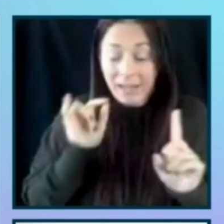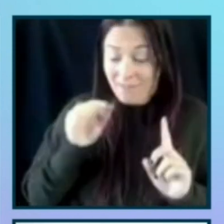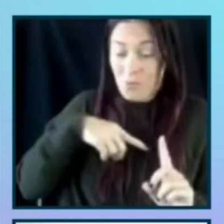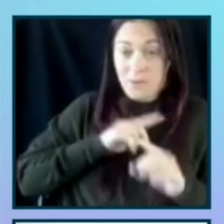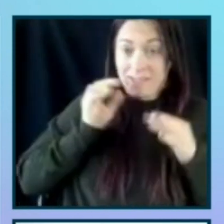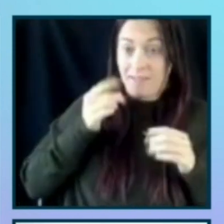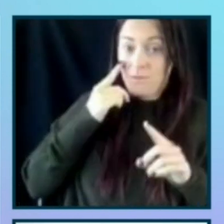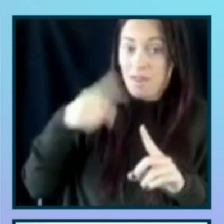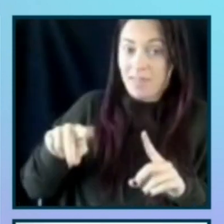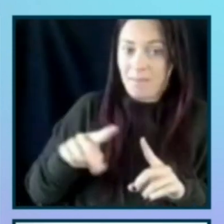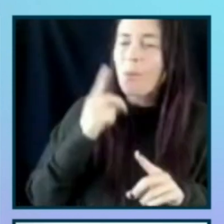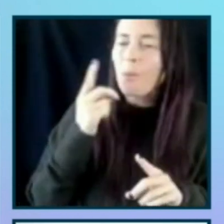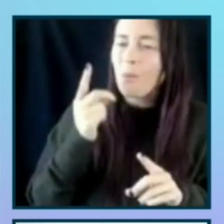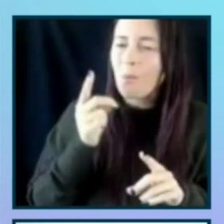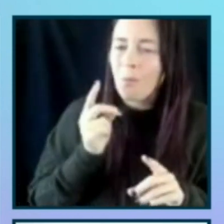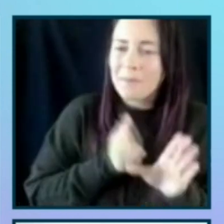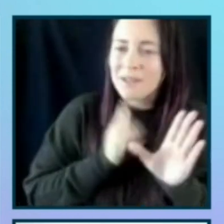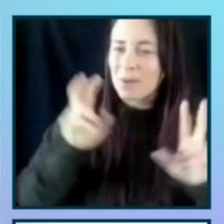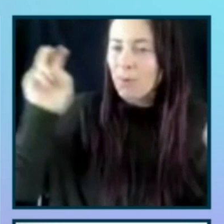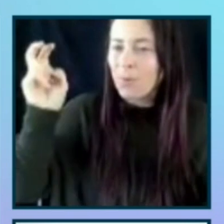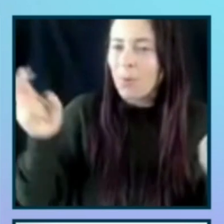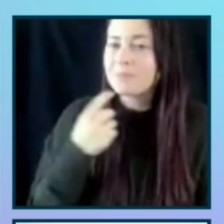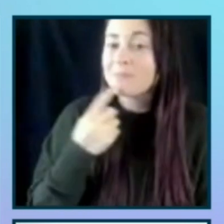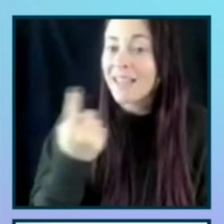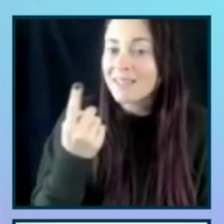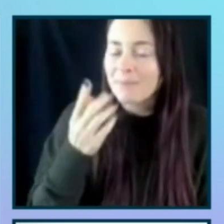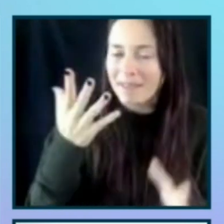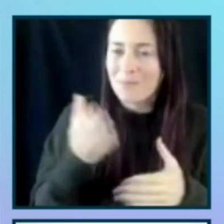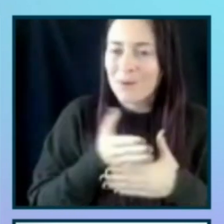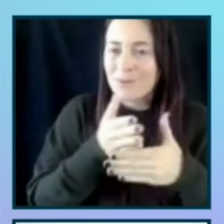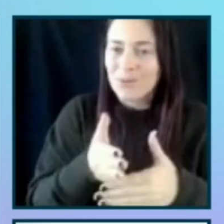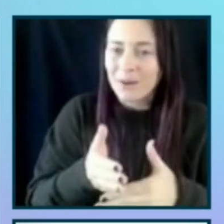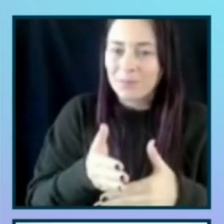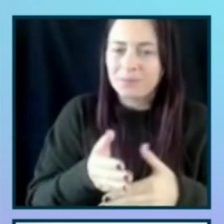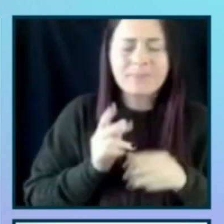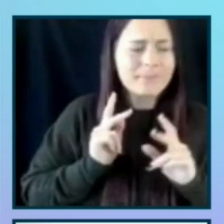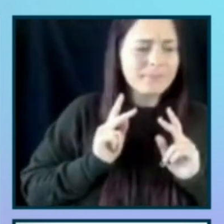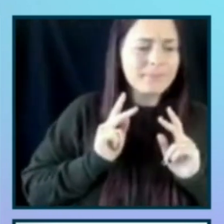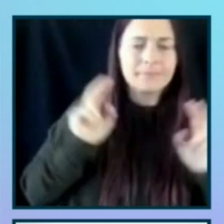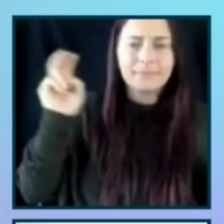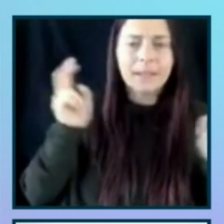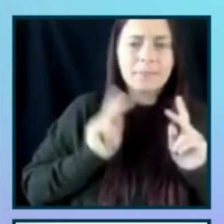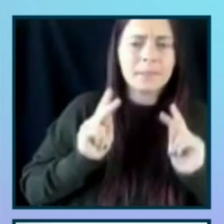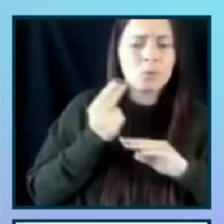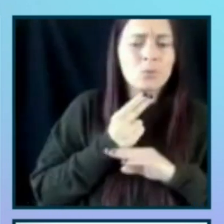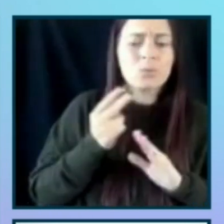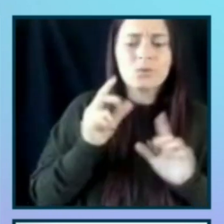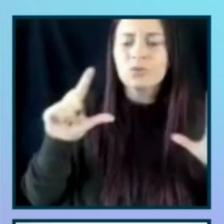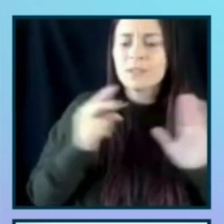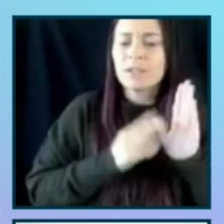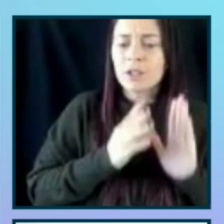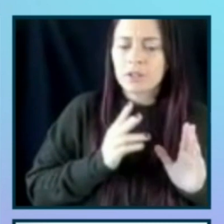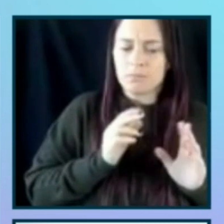have a quote from a participant from the study that I'll read off here. It says, people who use screen readers are very used to their